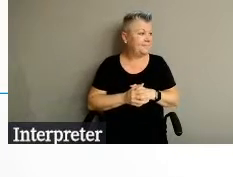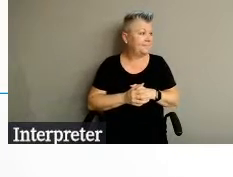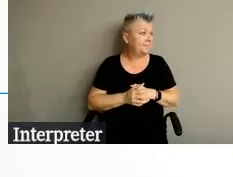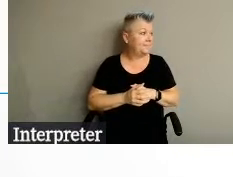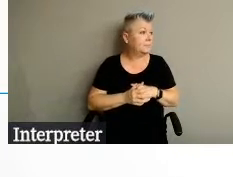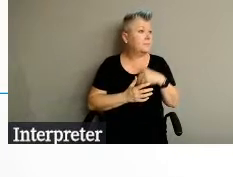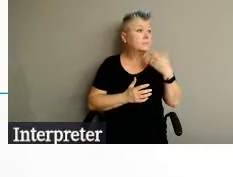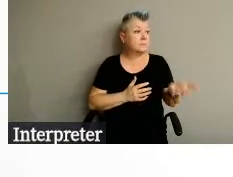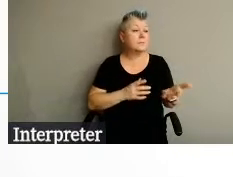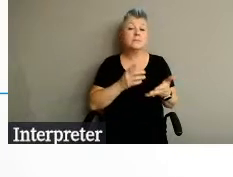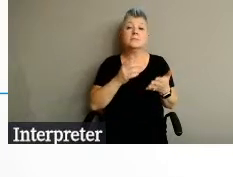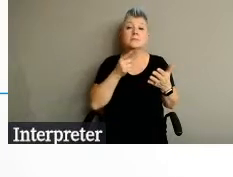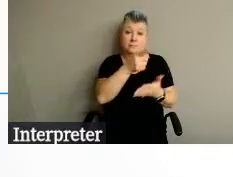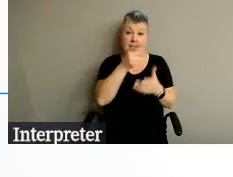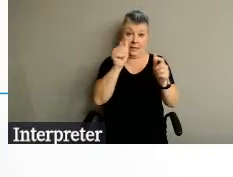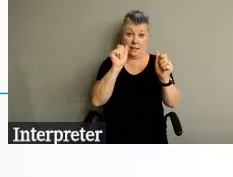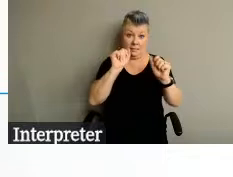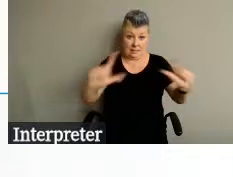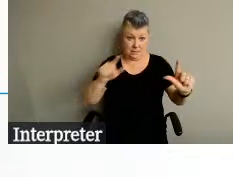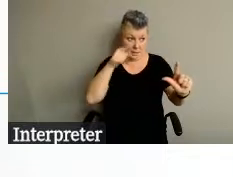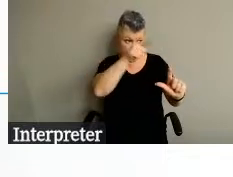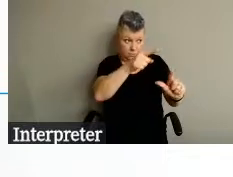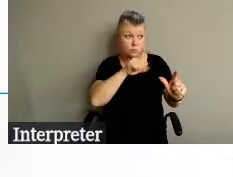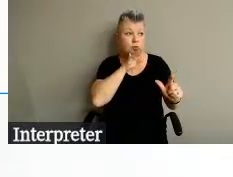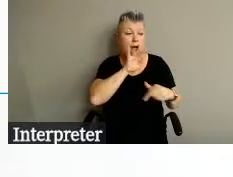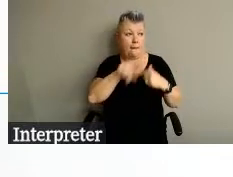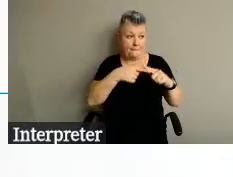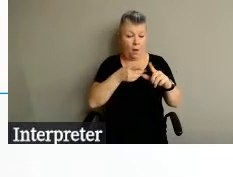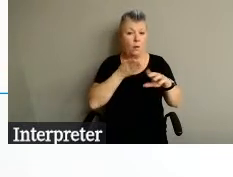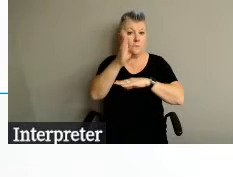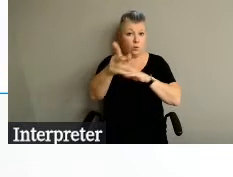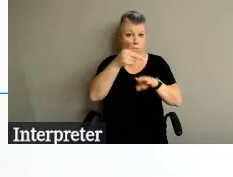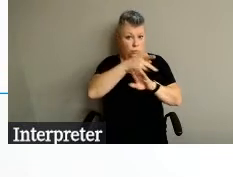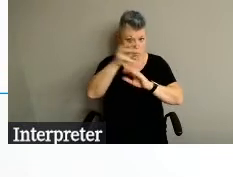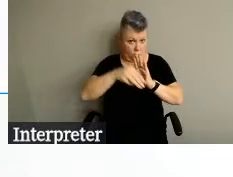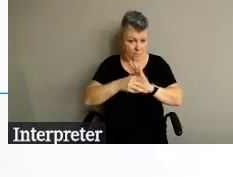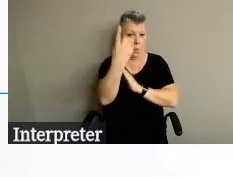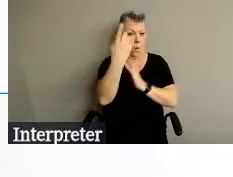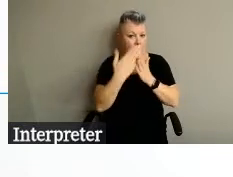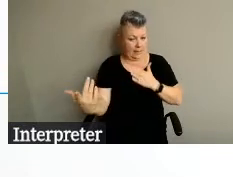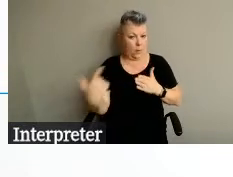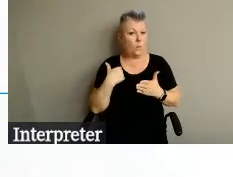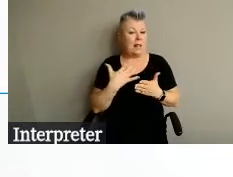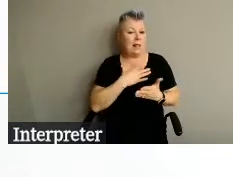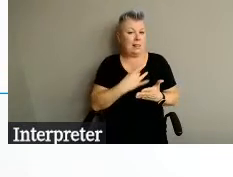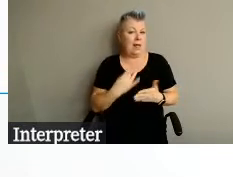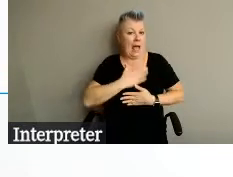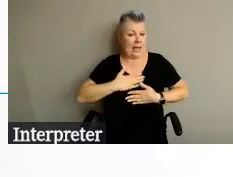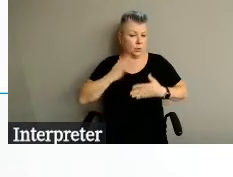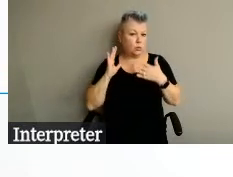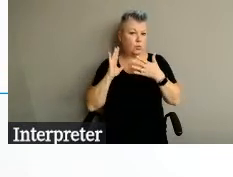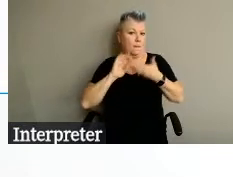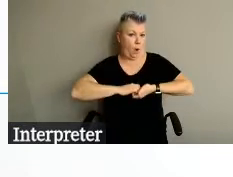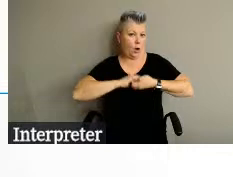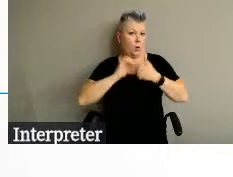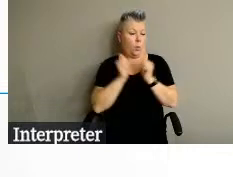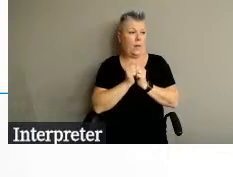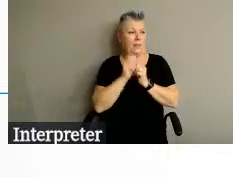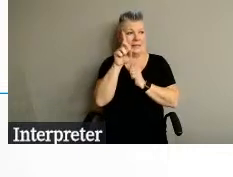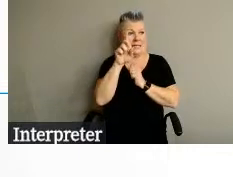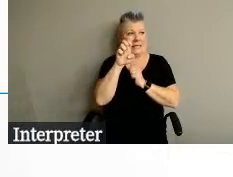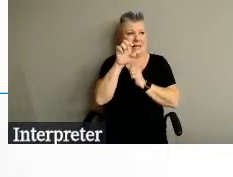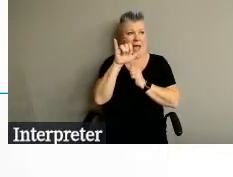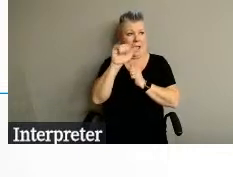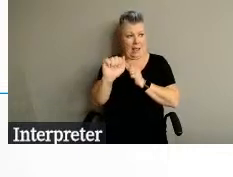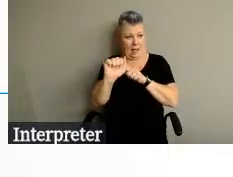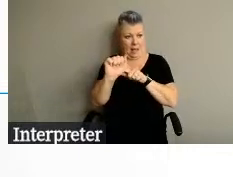So, and then on this slide, we talk about future programming, and one of the things is we'd like to partner with our DEIA department and have a review of